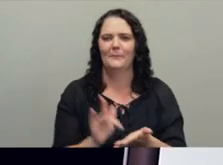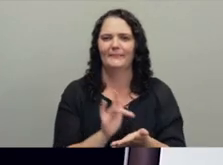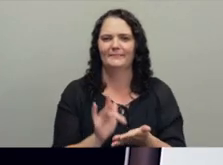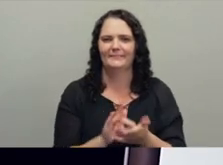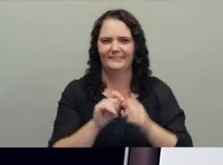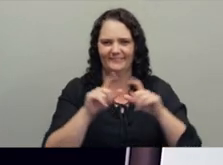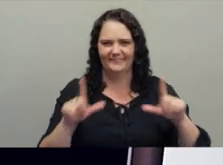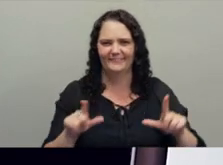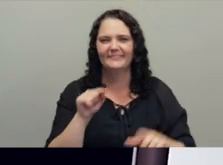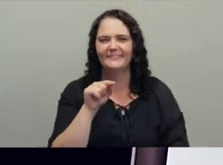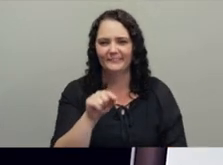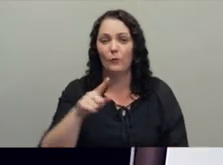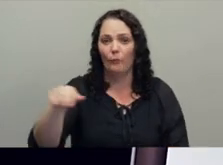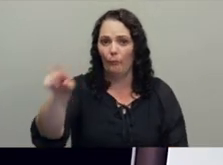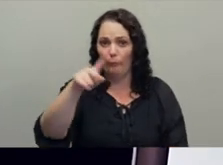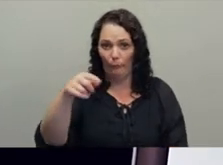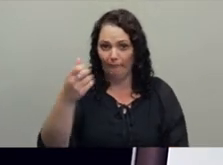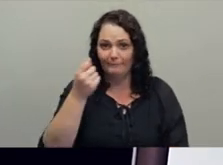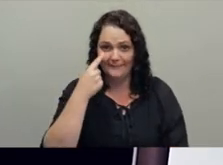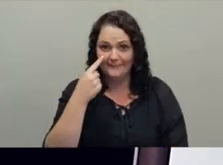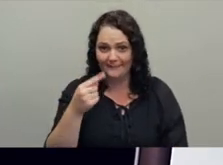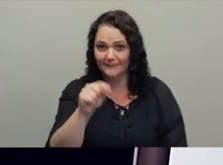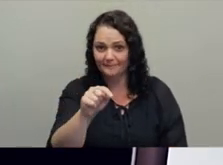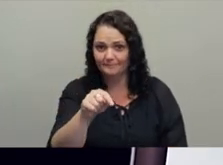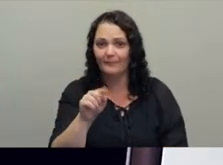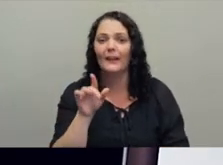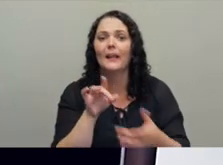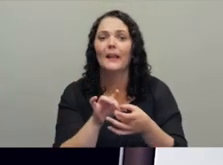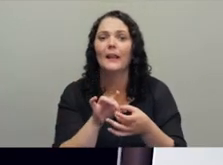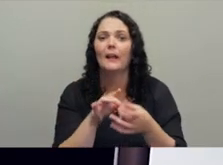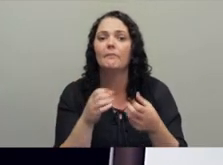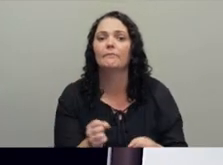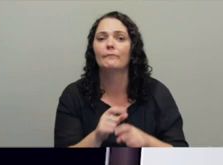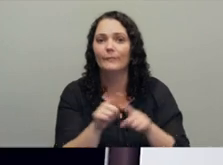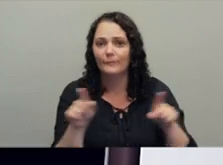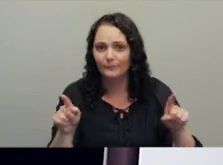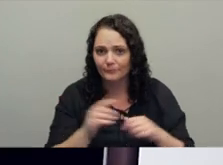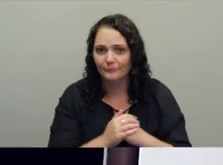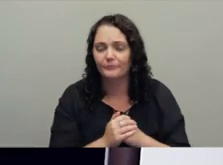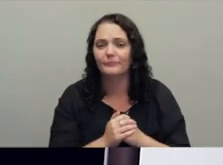tablet, and you all have the link to it as well. You have Venus